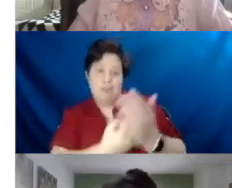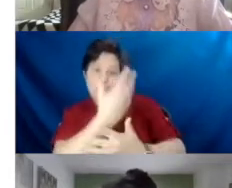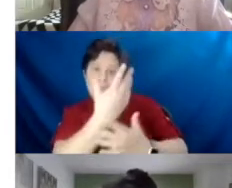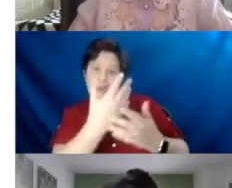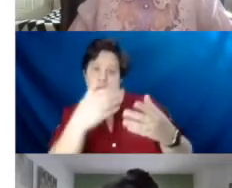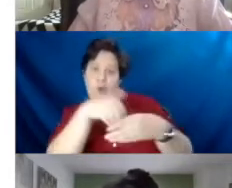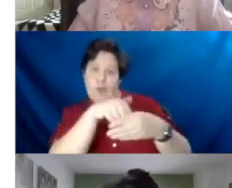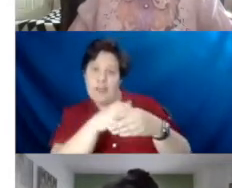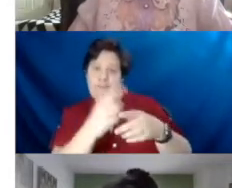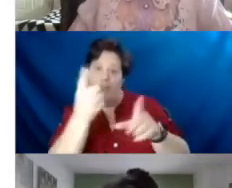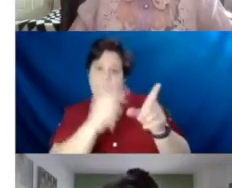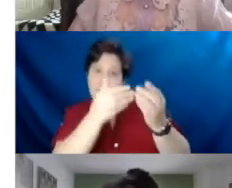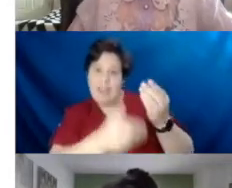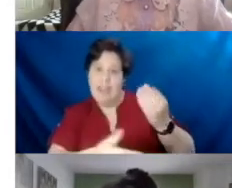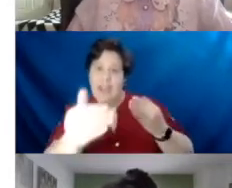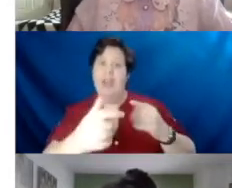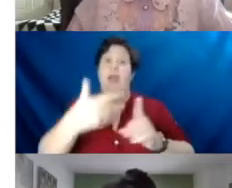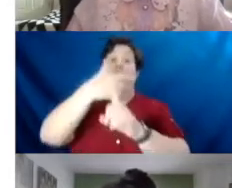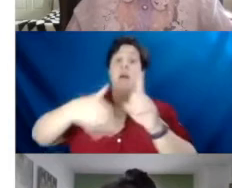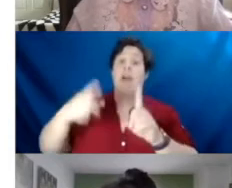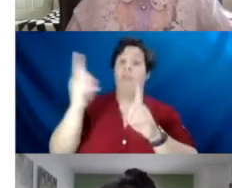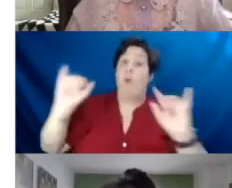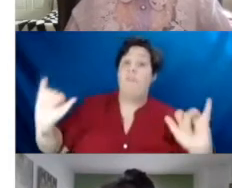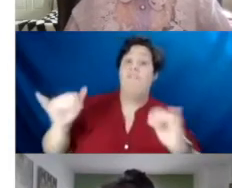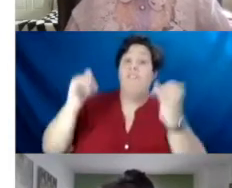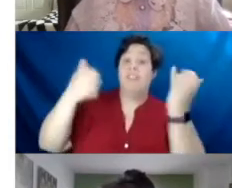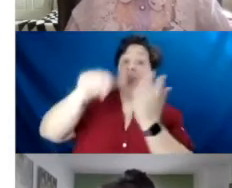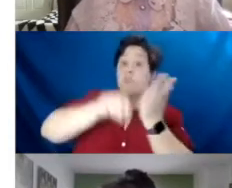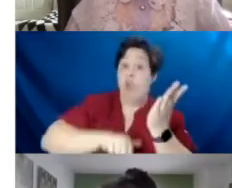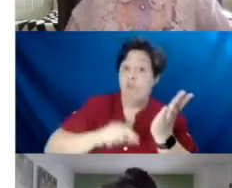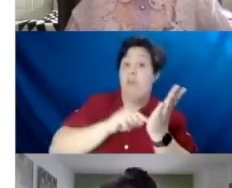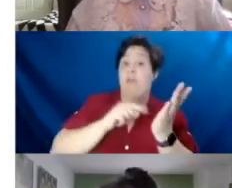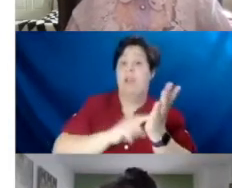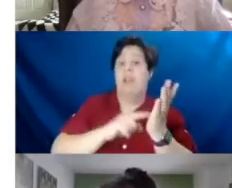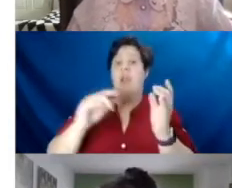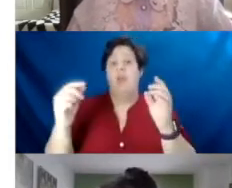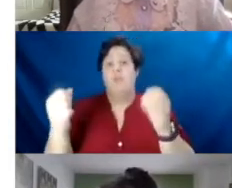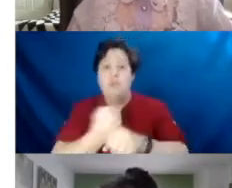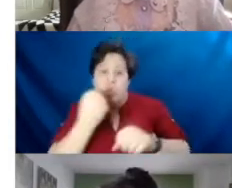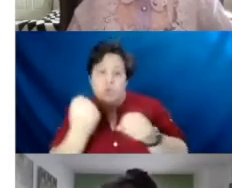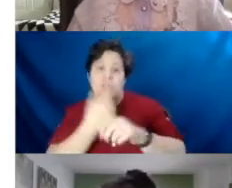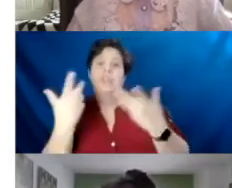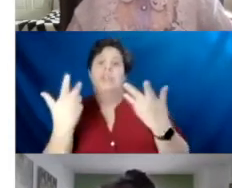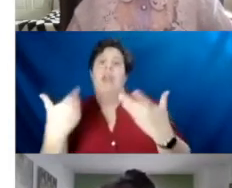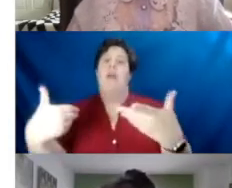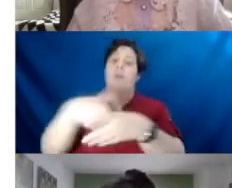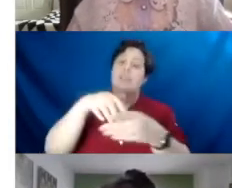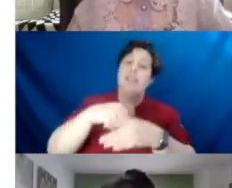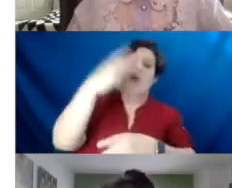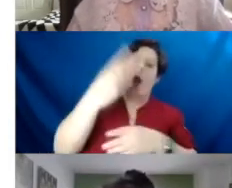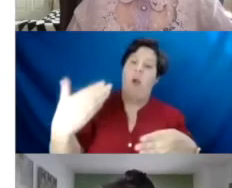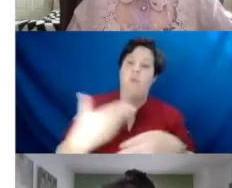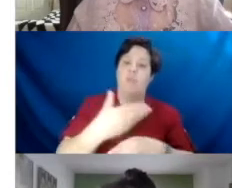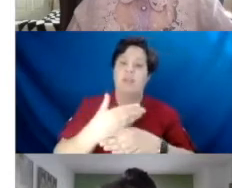come from a background of festival programming and producing and participatory arts practice, and I'm a